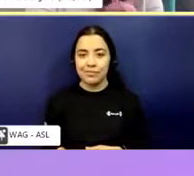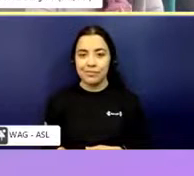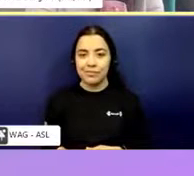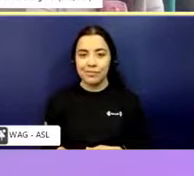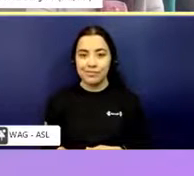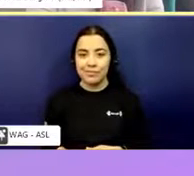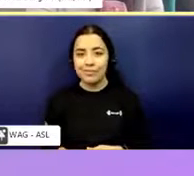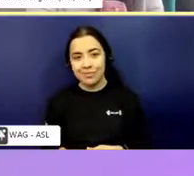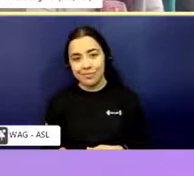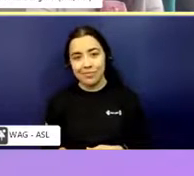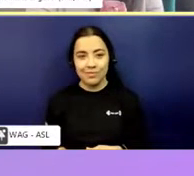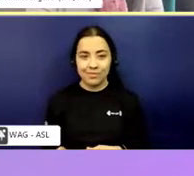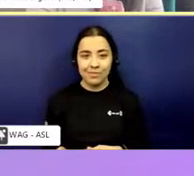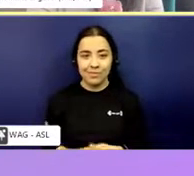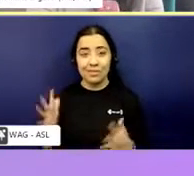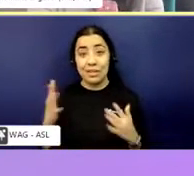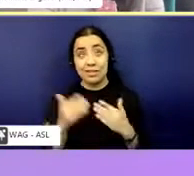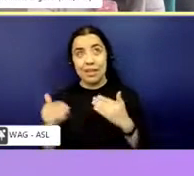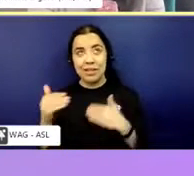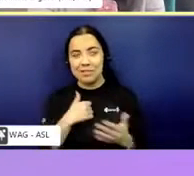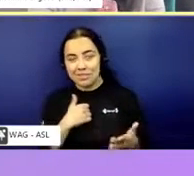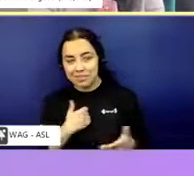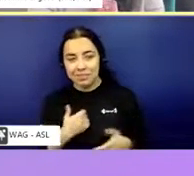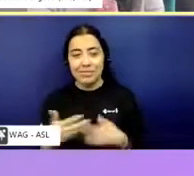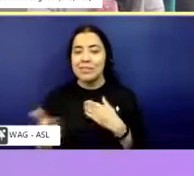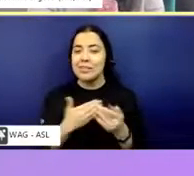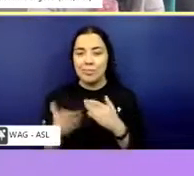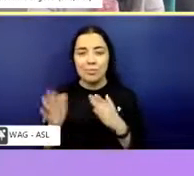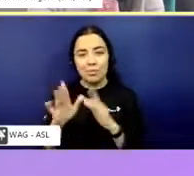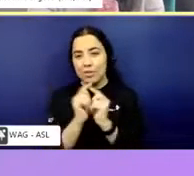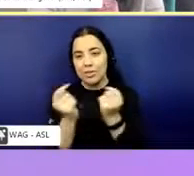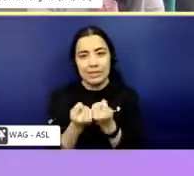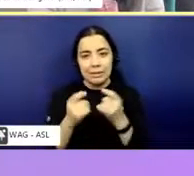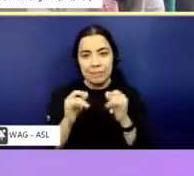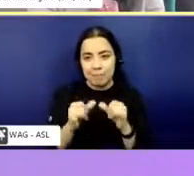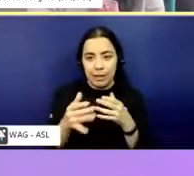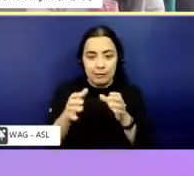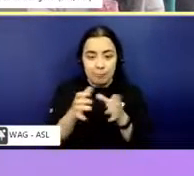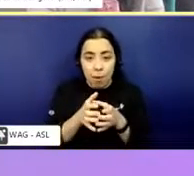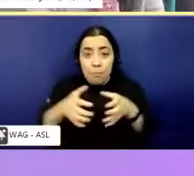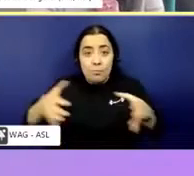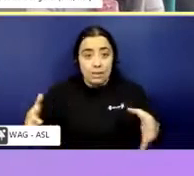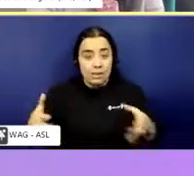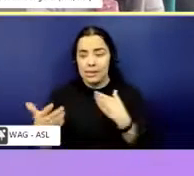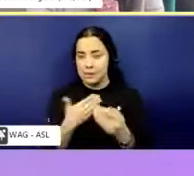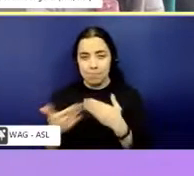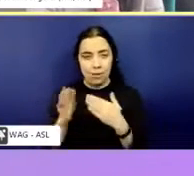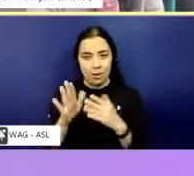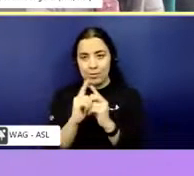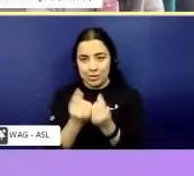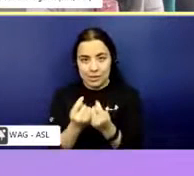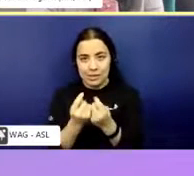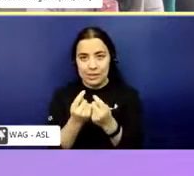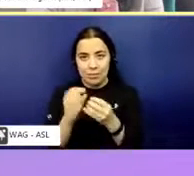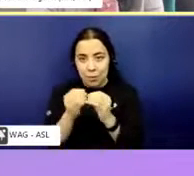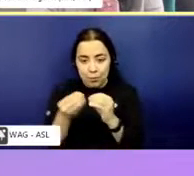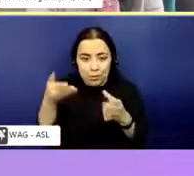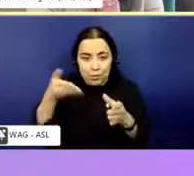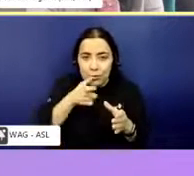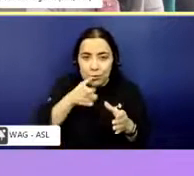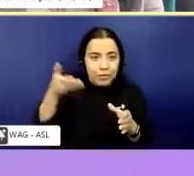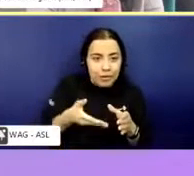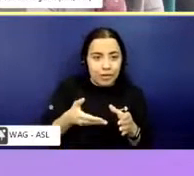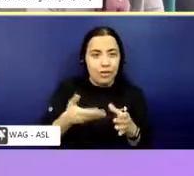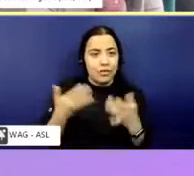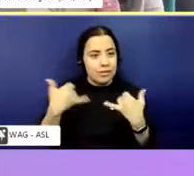Yeah, I kind of got ahead of myself. No matter the size of your team or organization, you have the ability to work cross-functionally, break